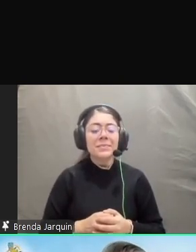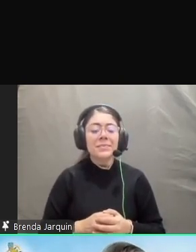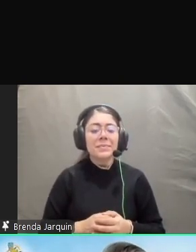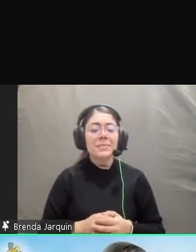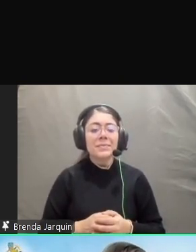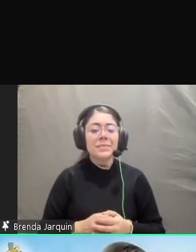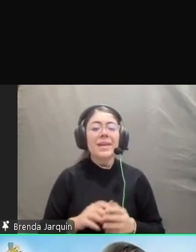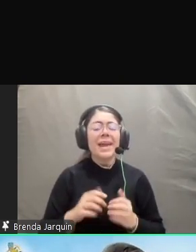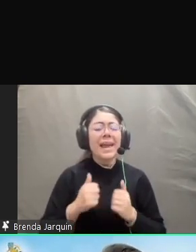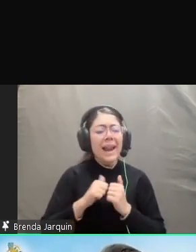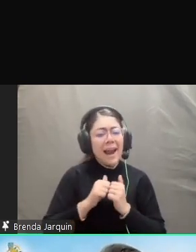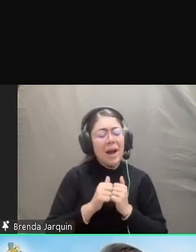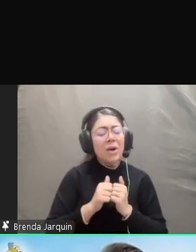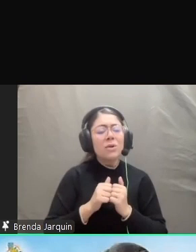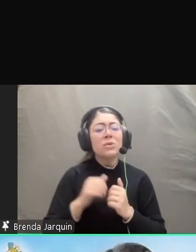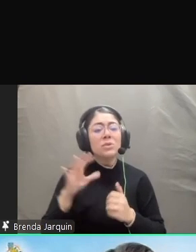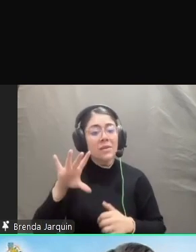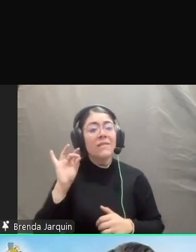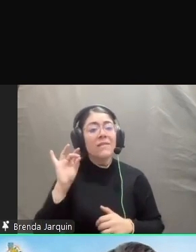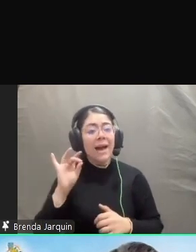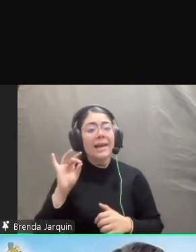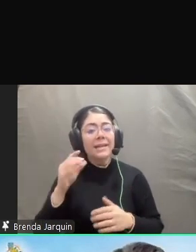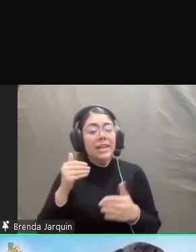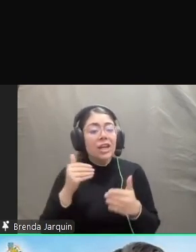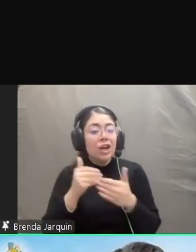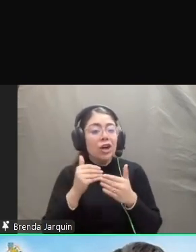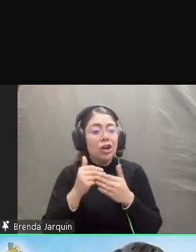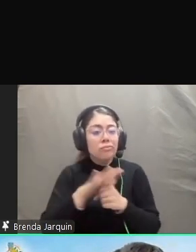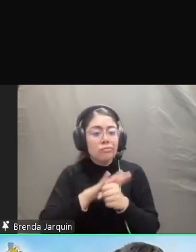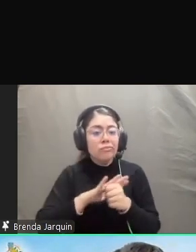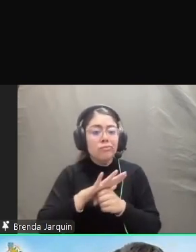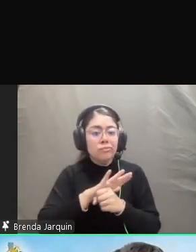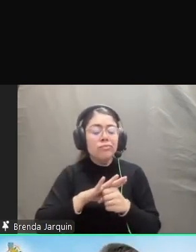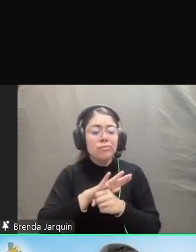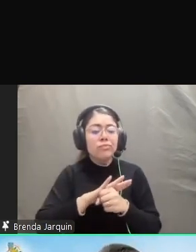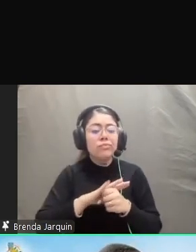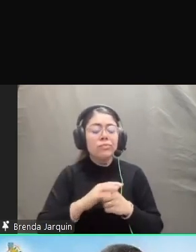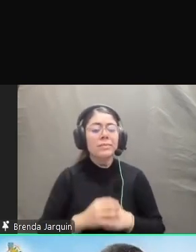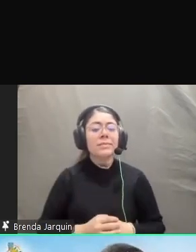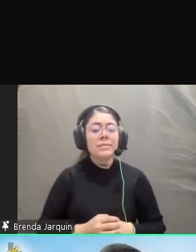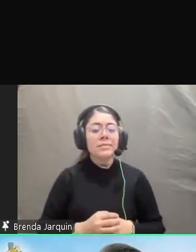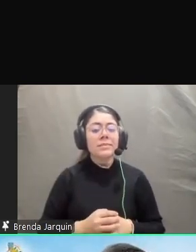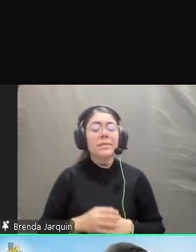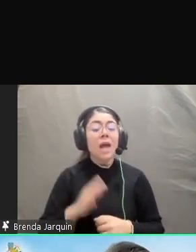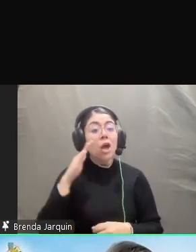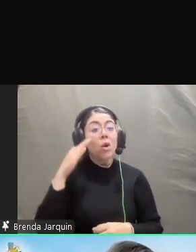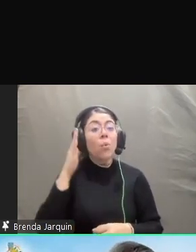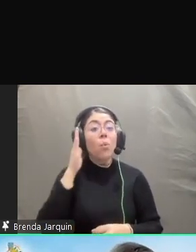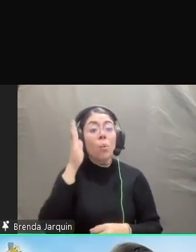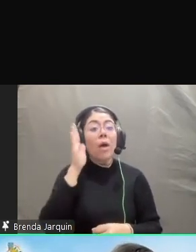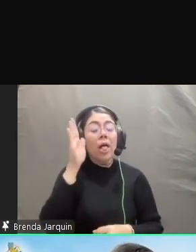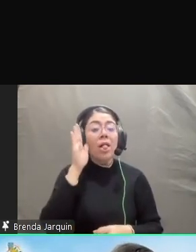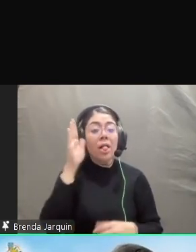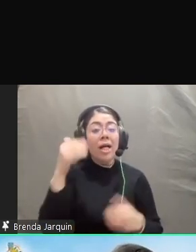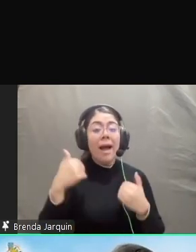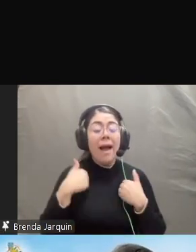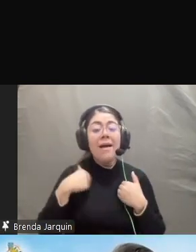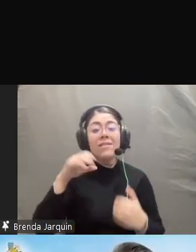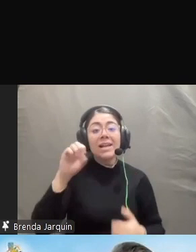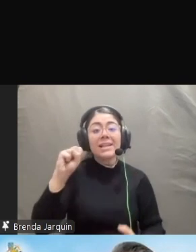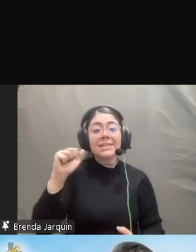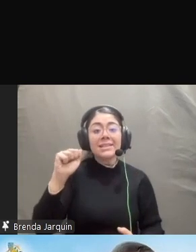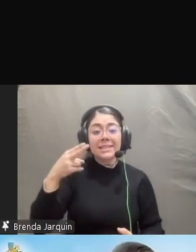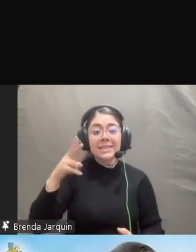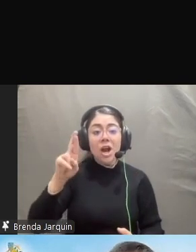them locally. And I will hand over the presentation to Sarah for part 1.